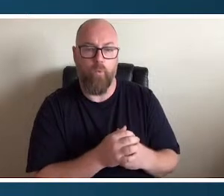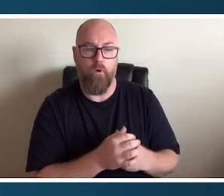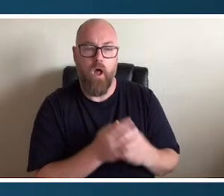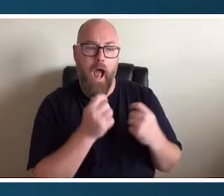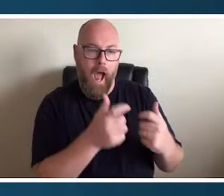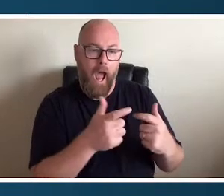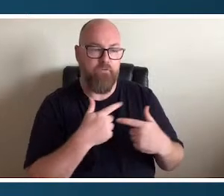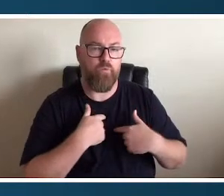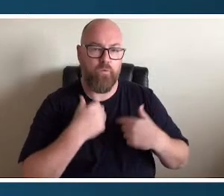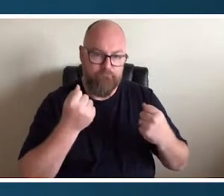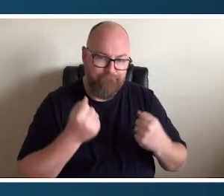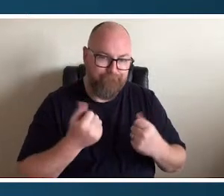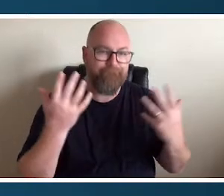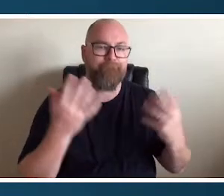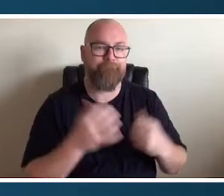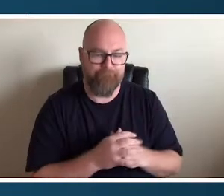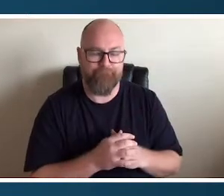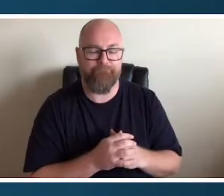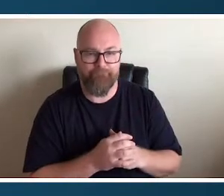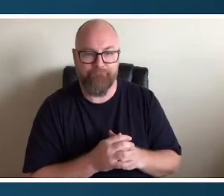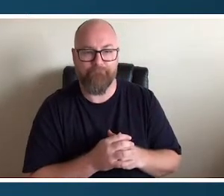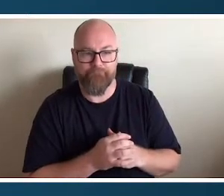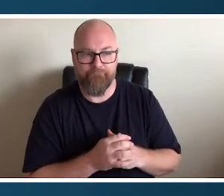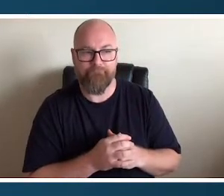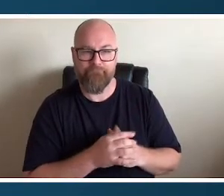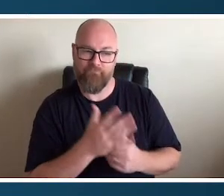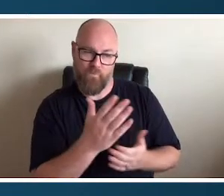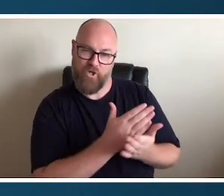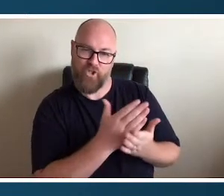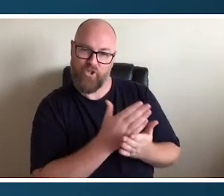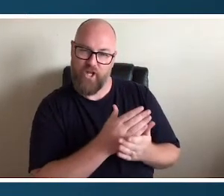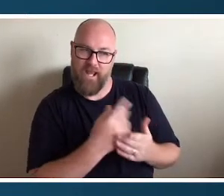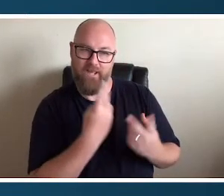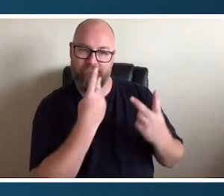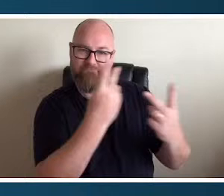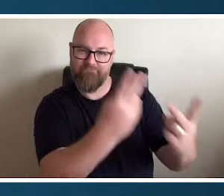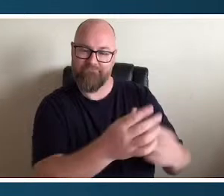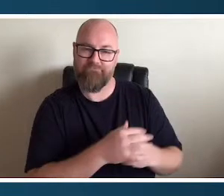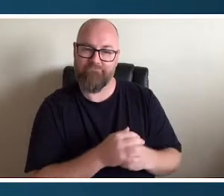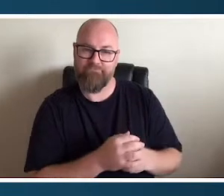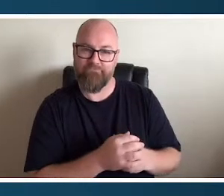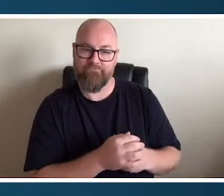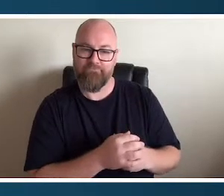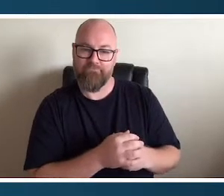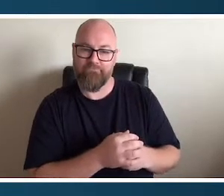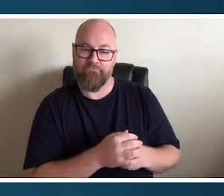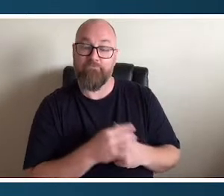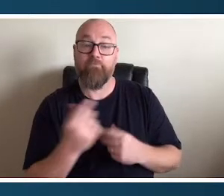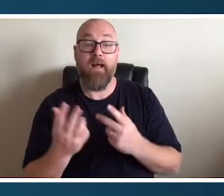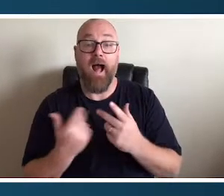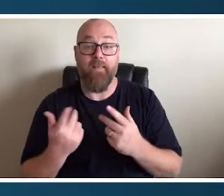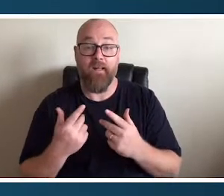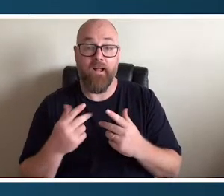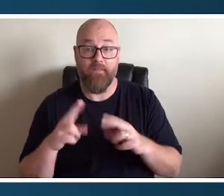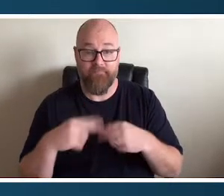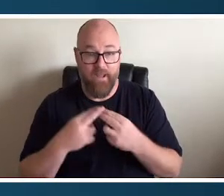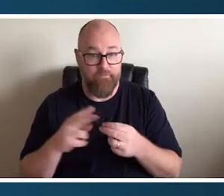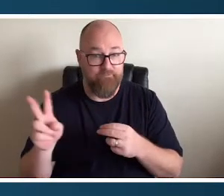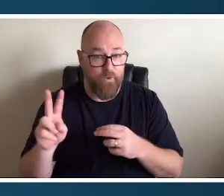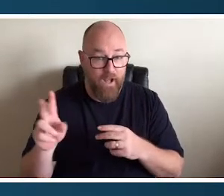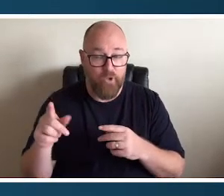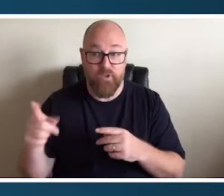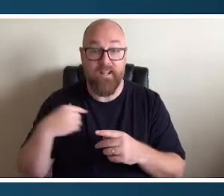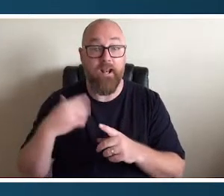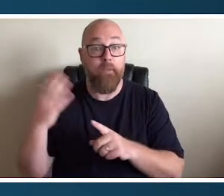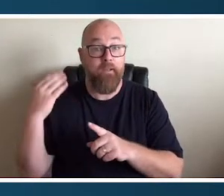have shared." And a family members of a seasonal workers in Vanuatu said, "Before, mom did most